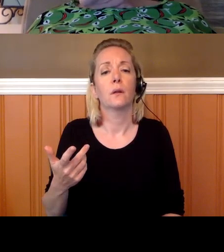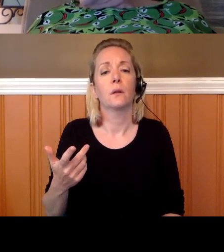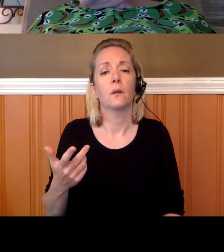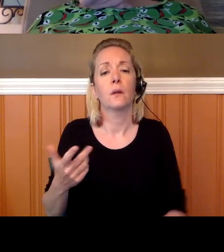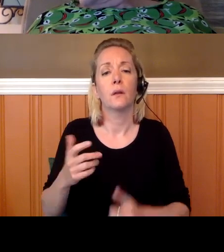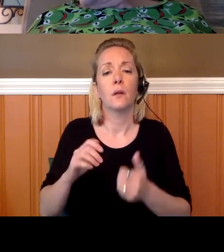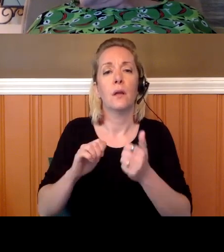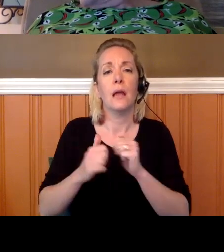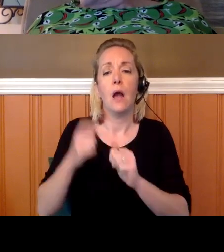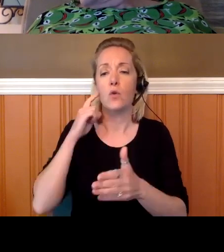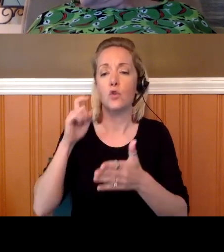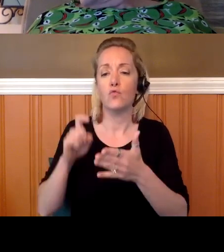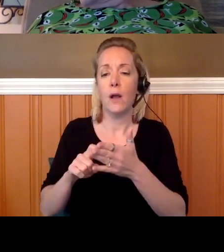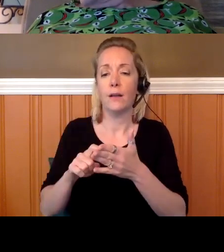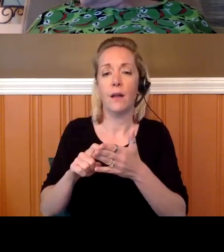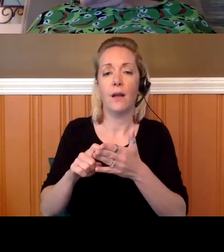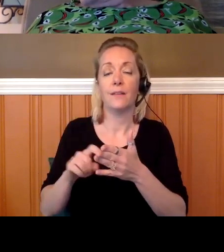deficit versus CVI related?